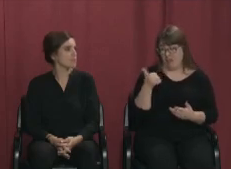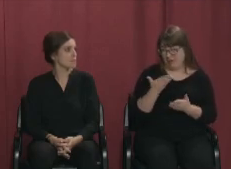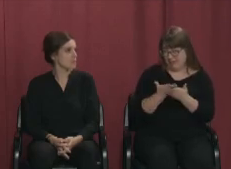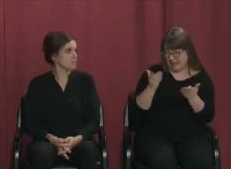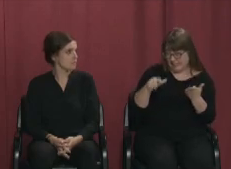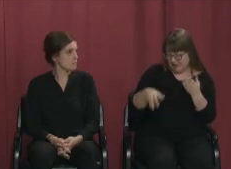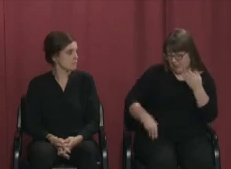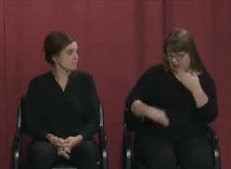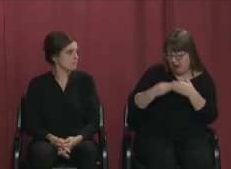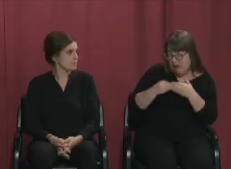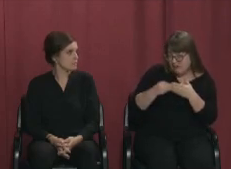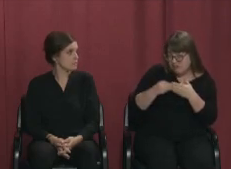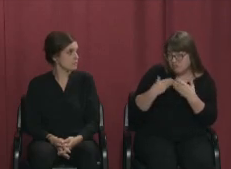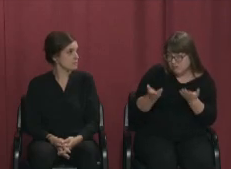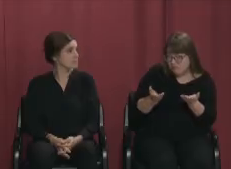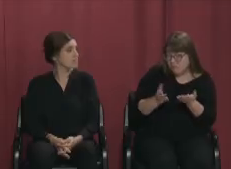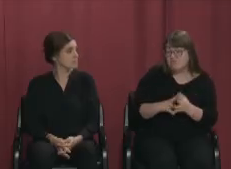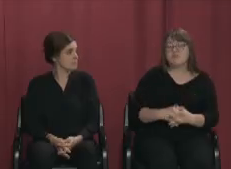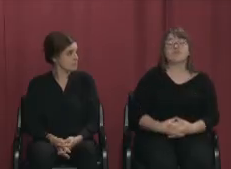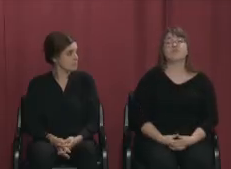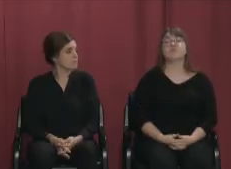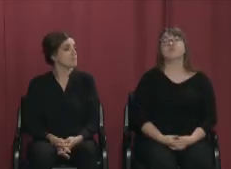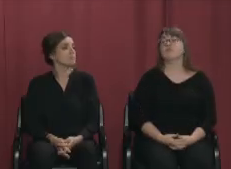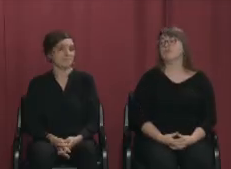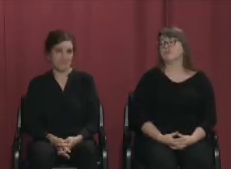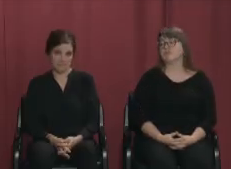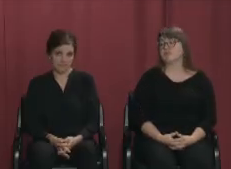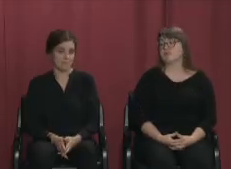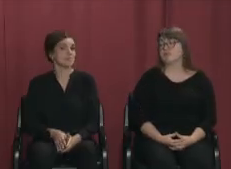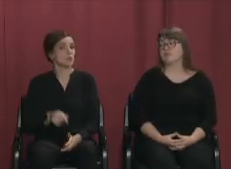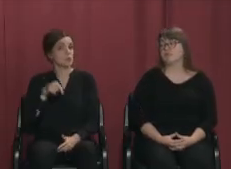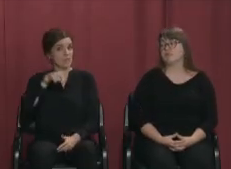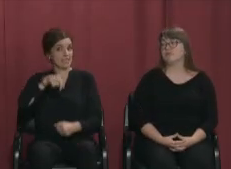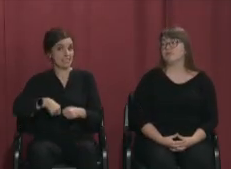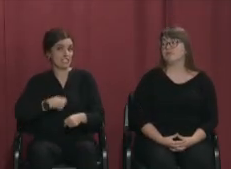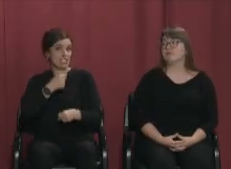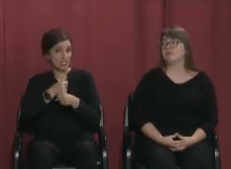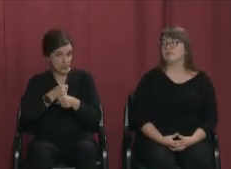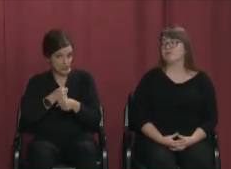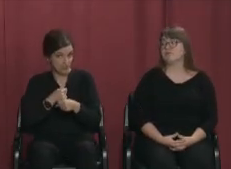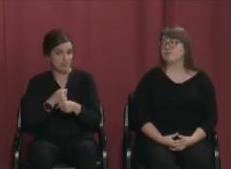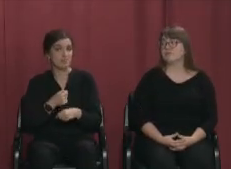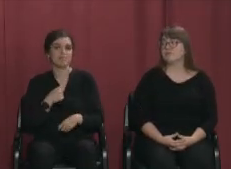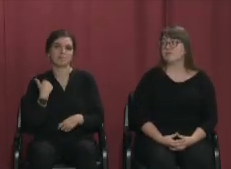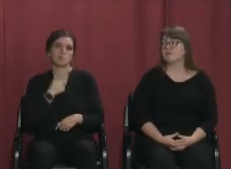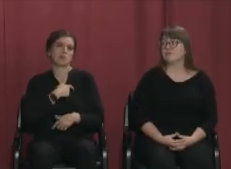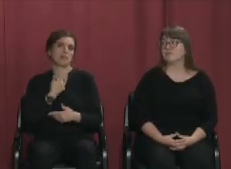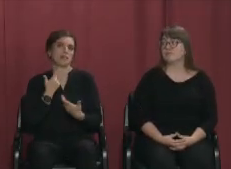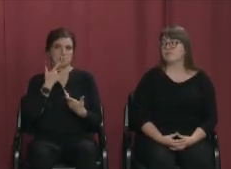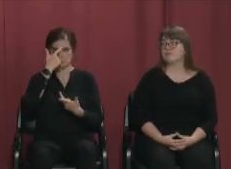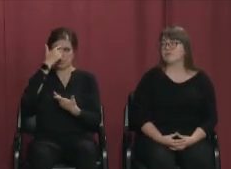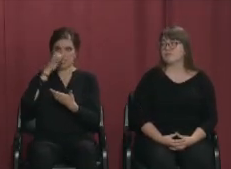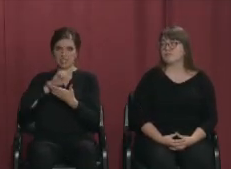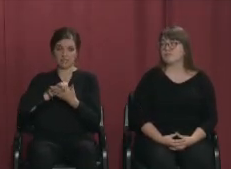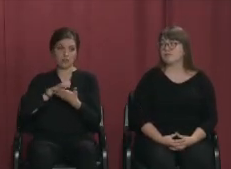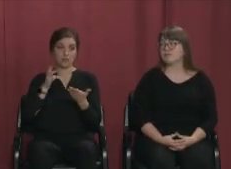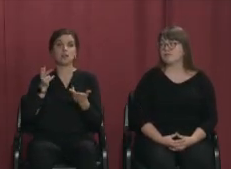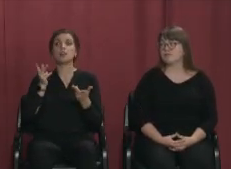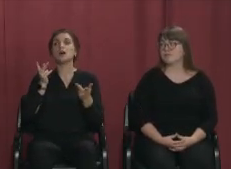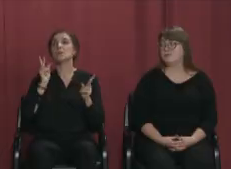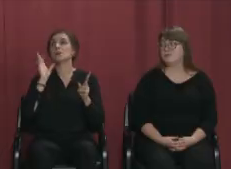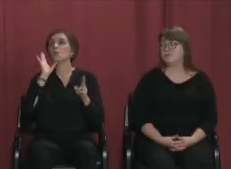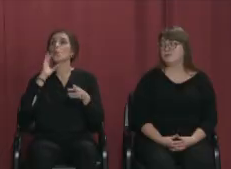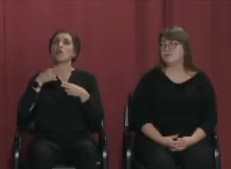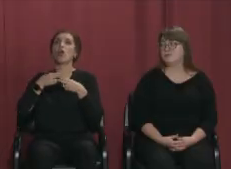or anything else you can share with us? Sure. One of the things that we've done this year, because we also believe that this year people will call it, and I don't like to use